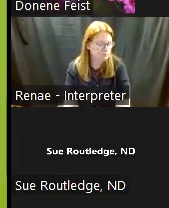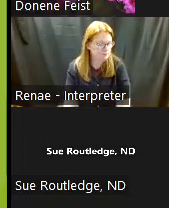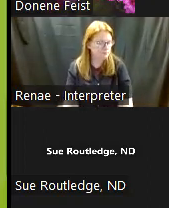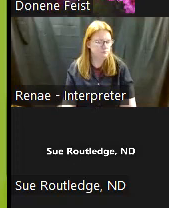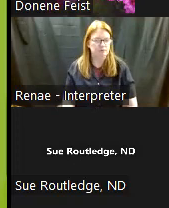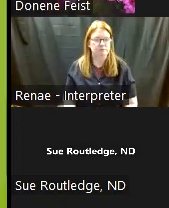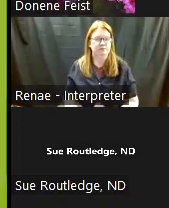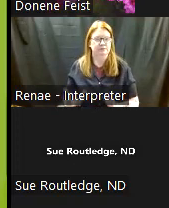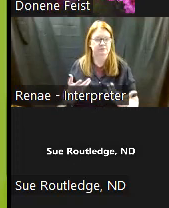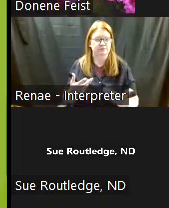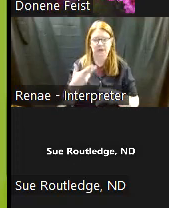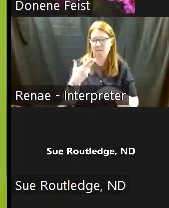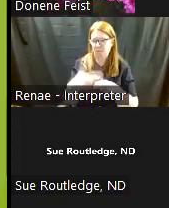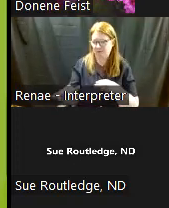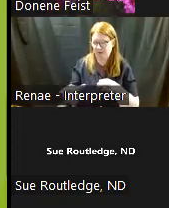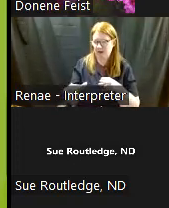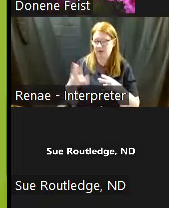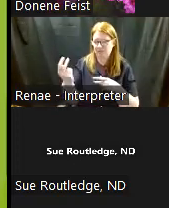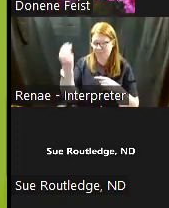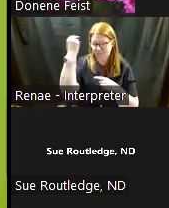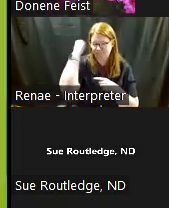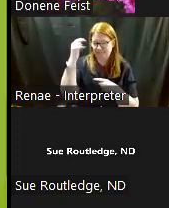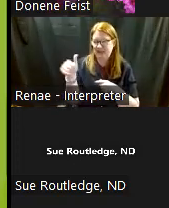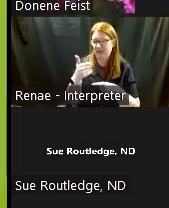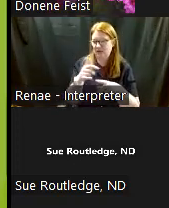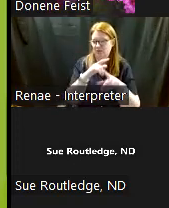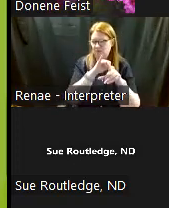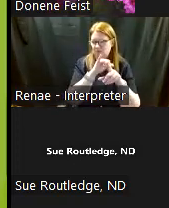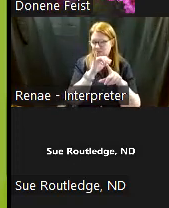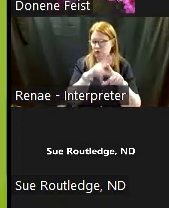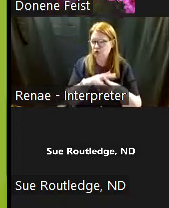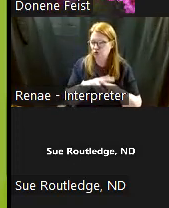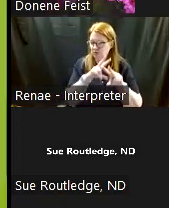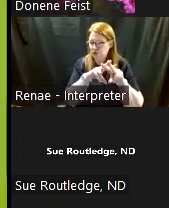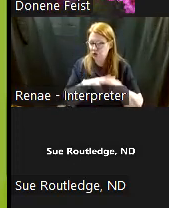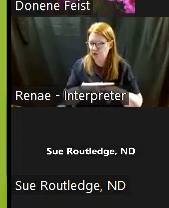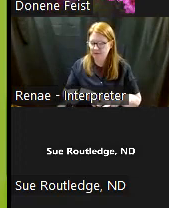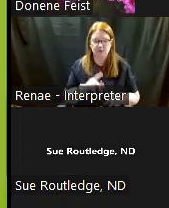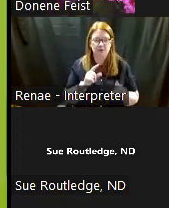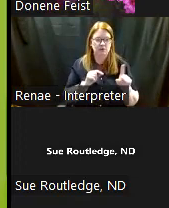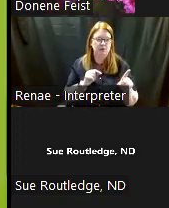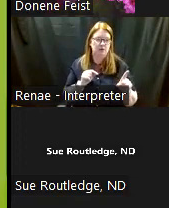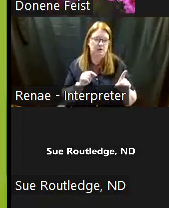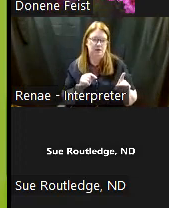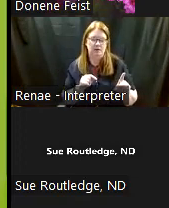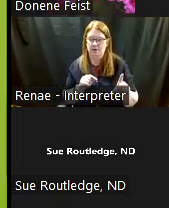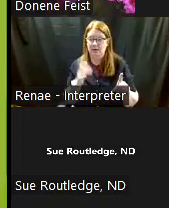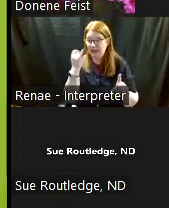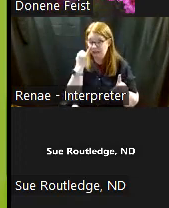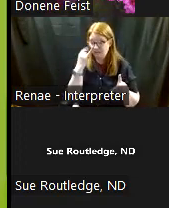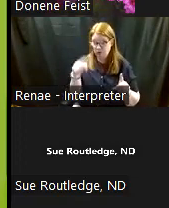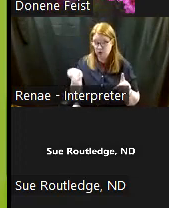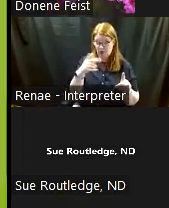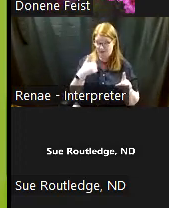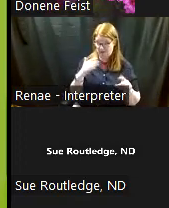I just wanted to kind of briefly go through some of the other terms that you might hear if your child's been diagnosed with a hearing